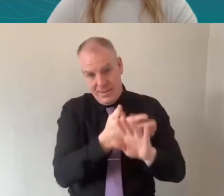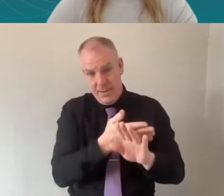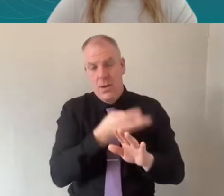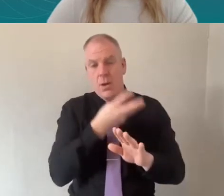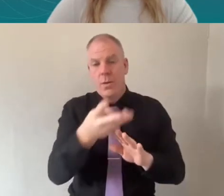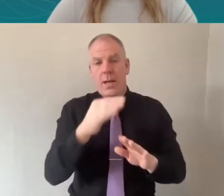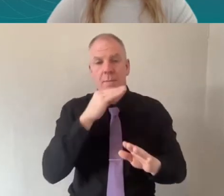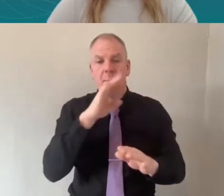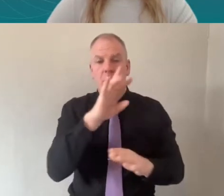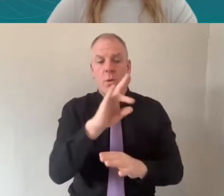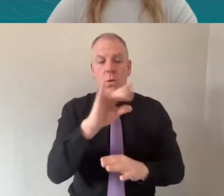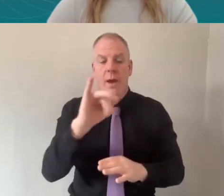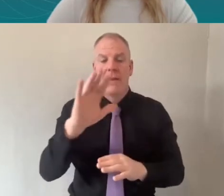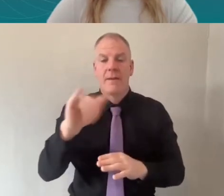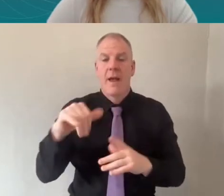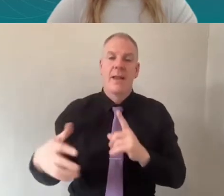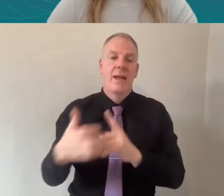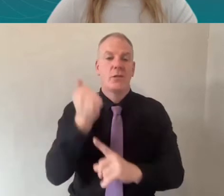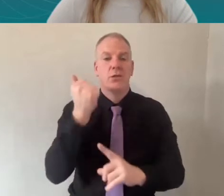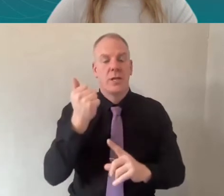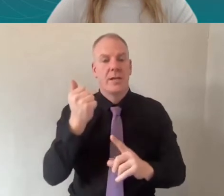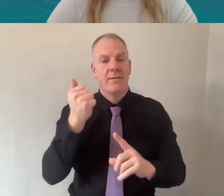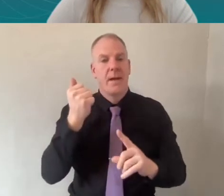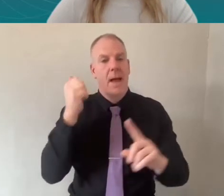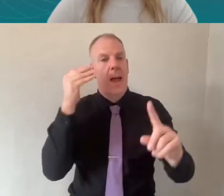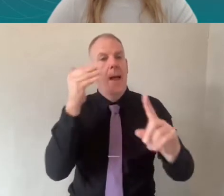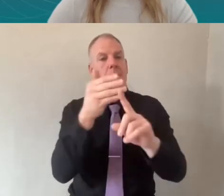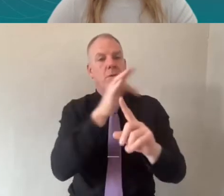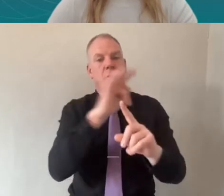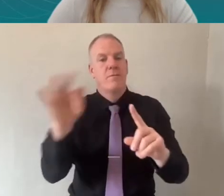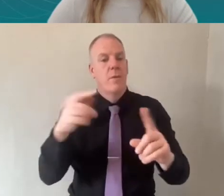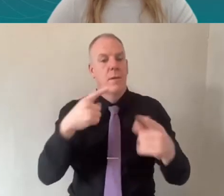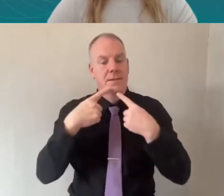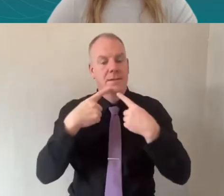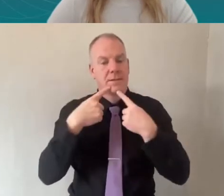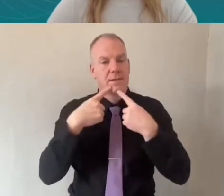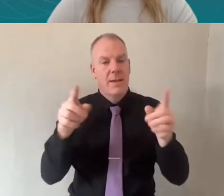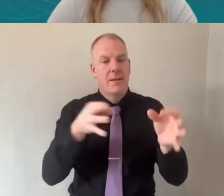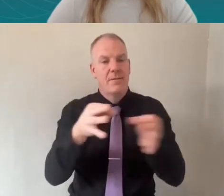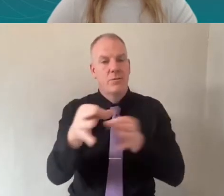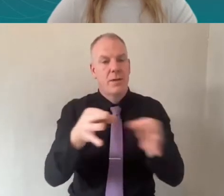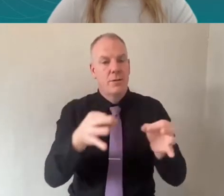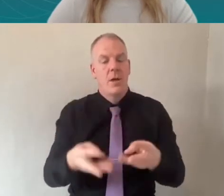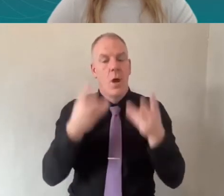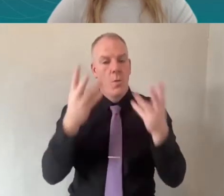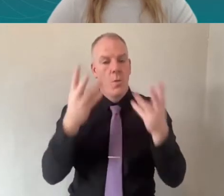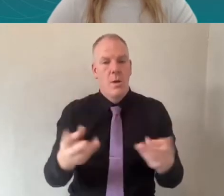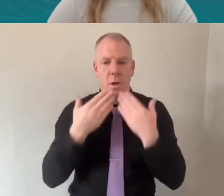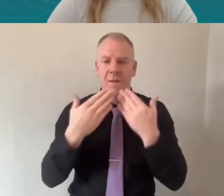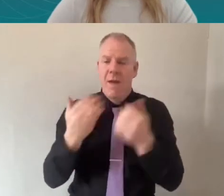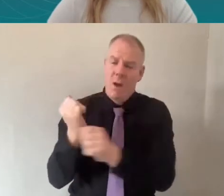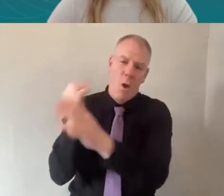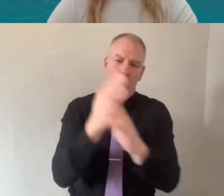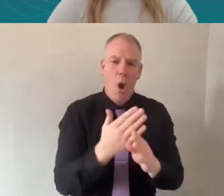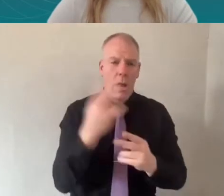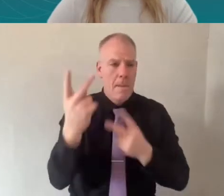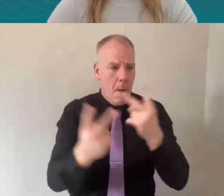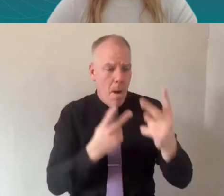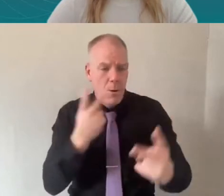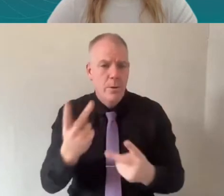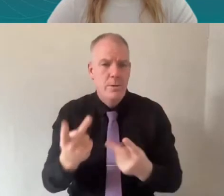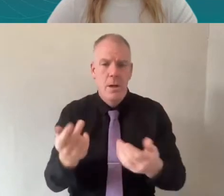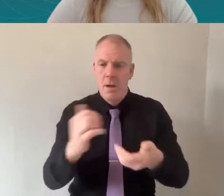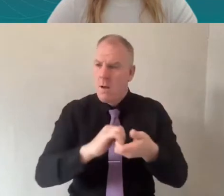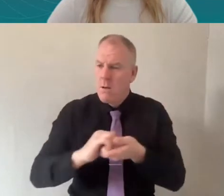to deliver on the ambition outlined in the Statement of Strategy. I want to thank all our partners, colleagues,